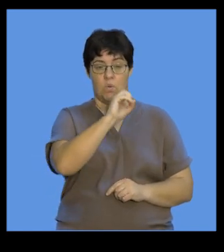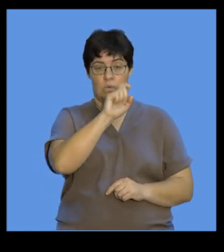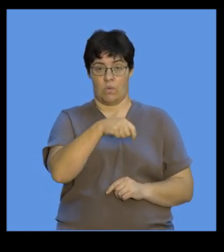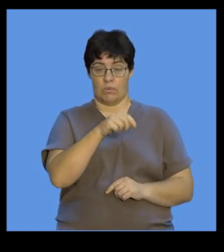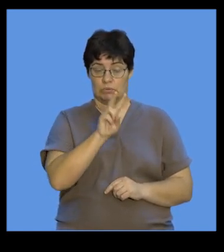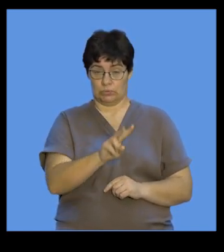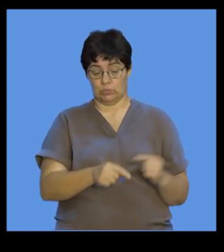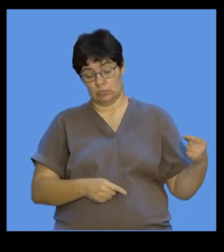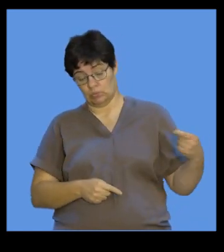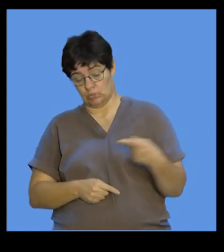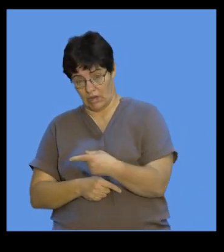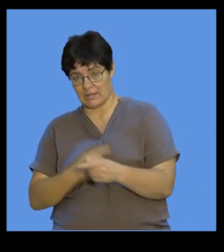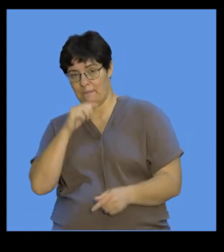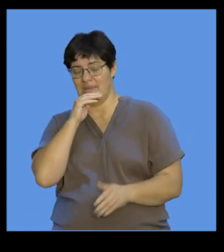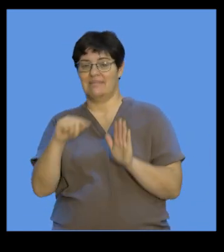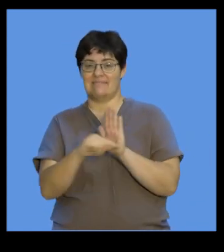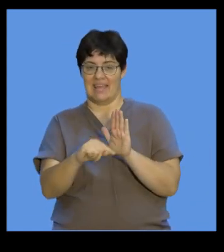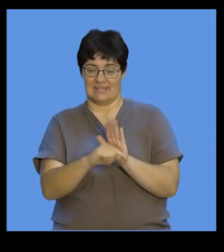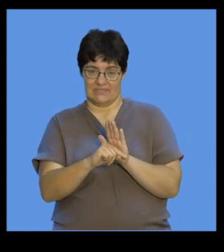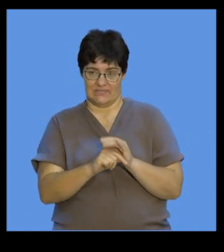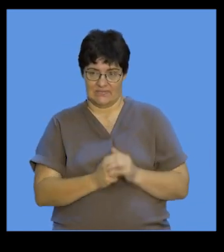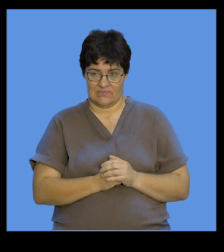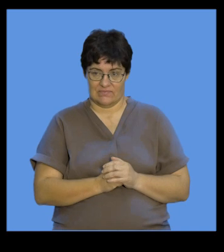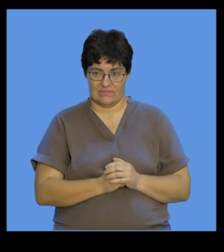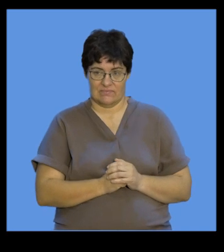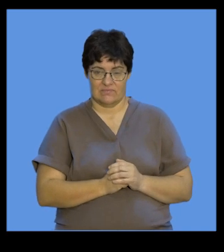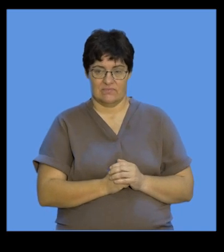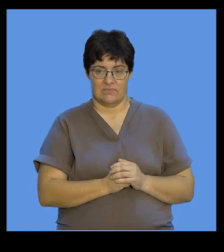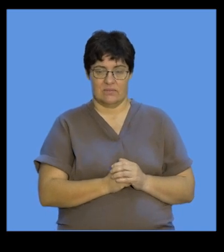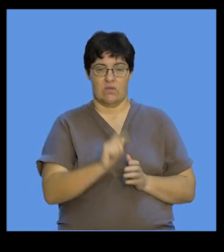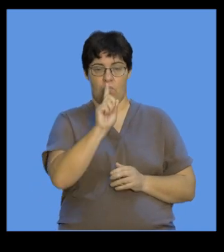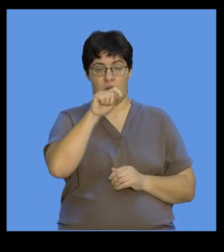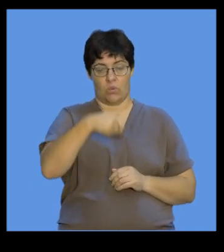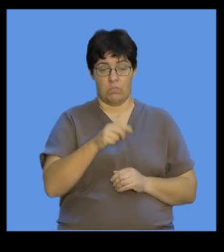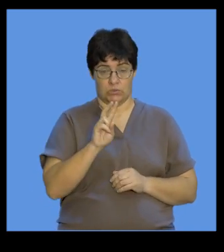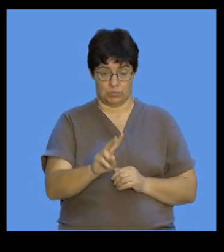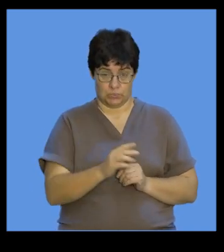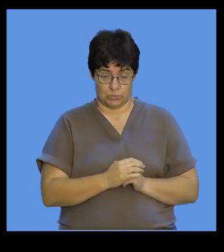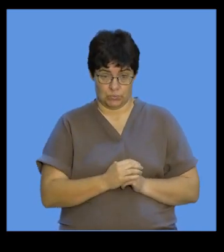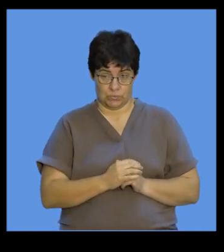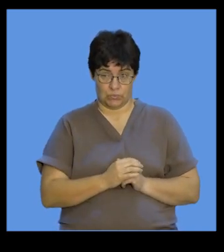It was going to the right, so it's negative 1.2.